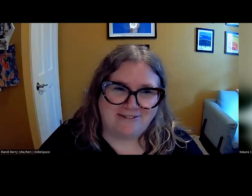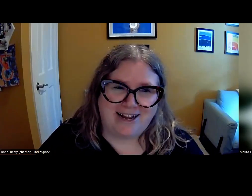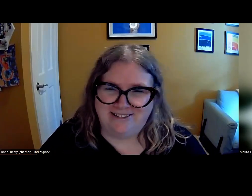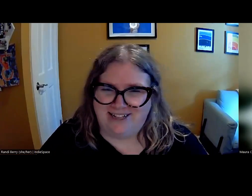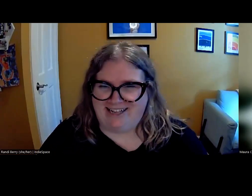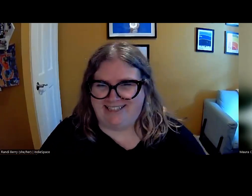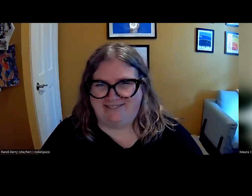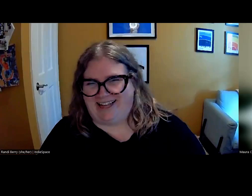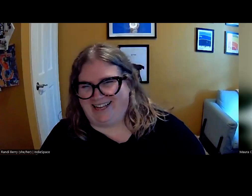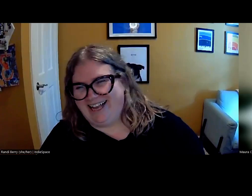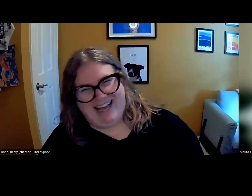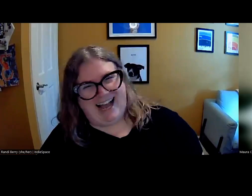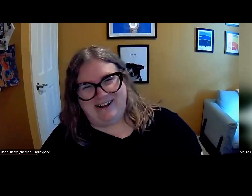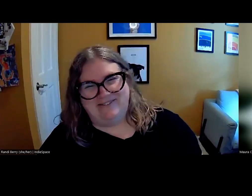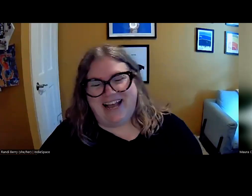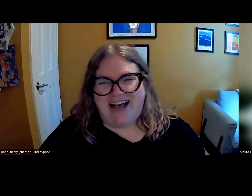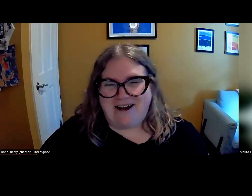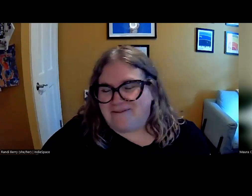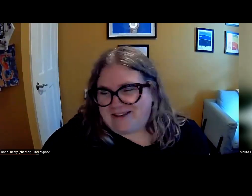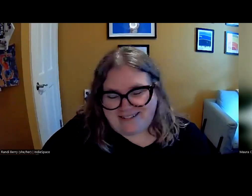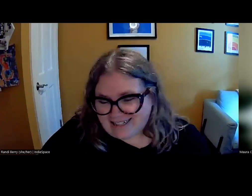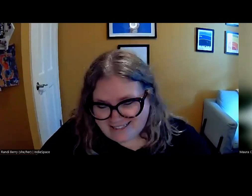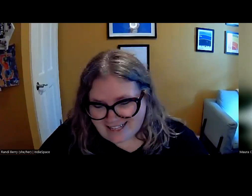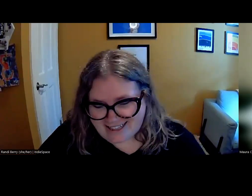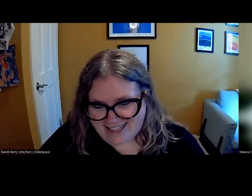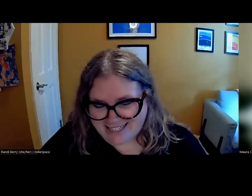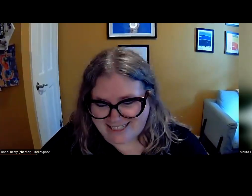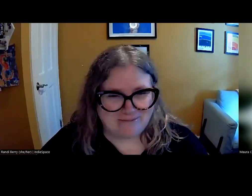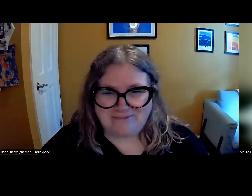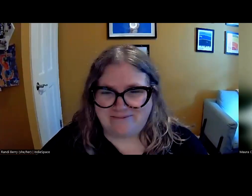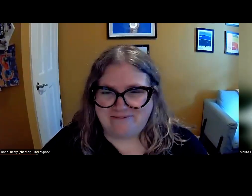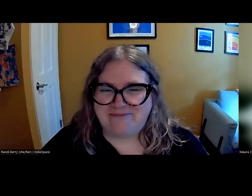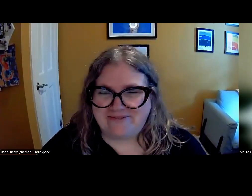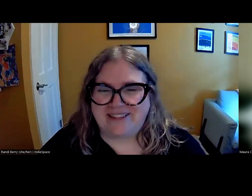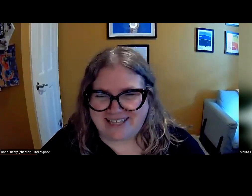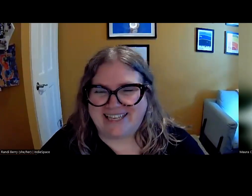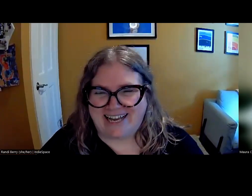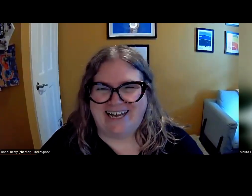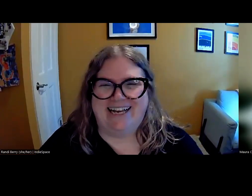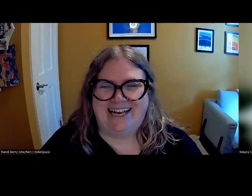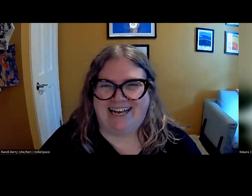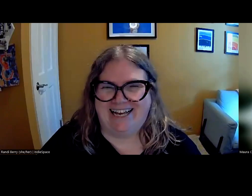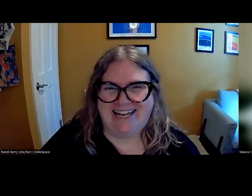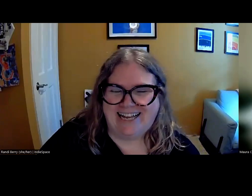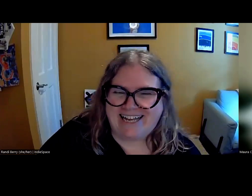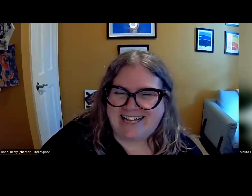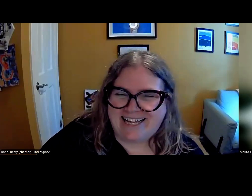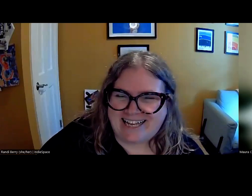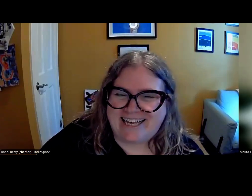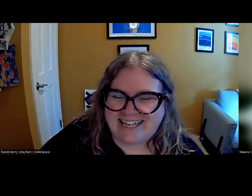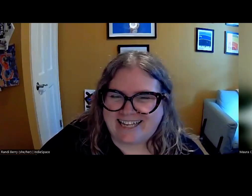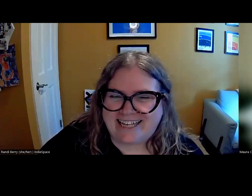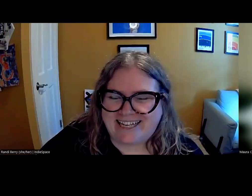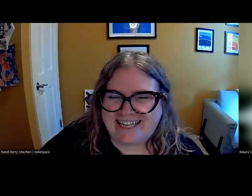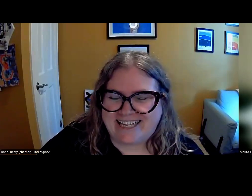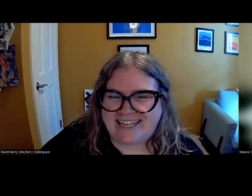lucky, right? But that's, hear all that's of it. My mistakes and all of the things. I can't wait for y'all